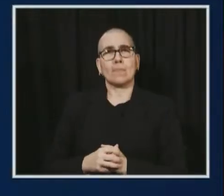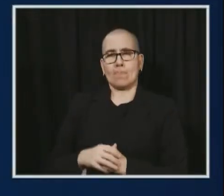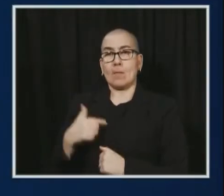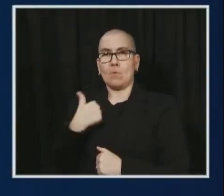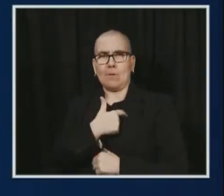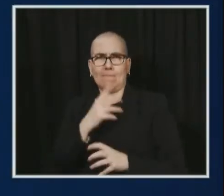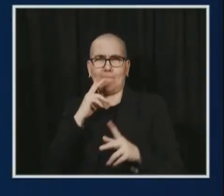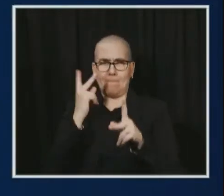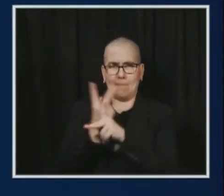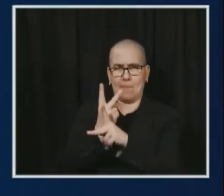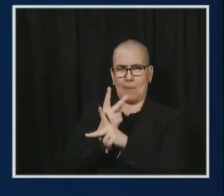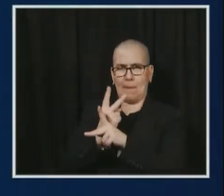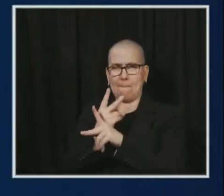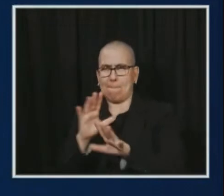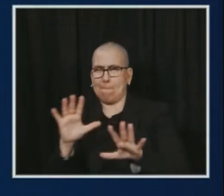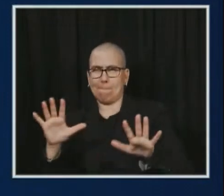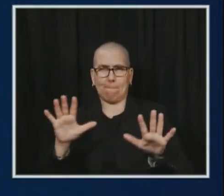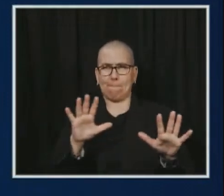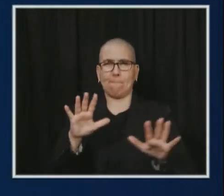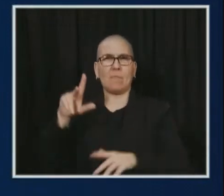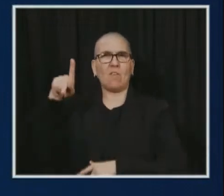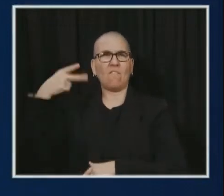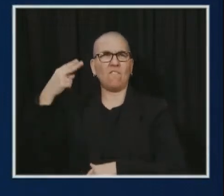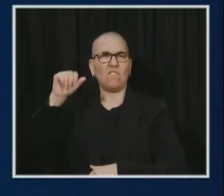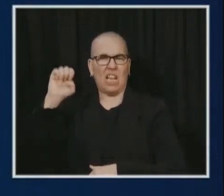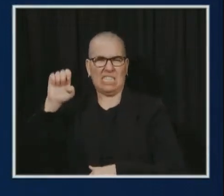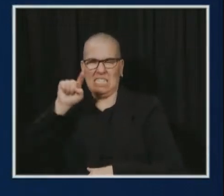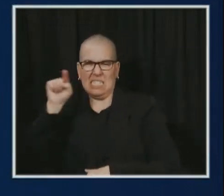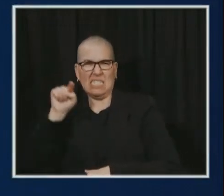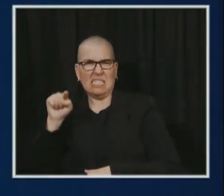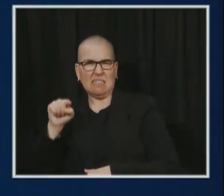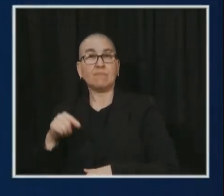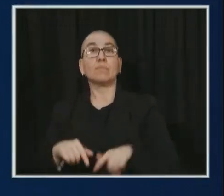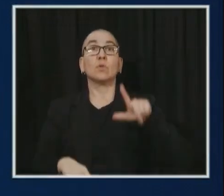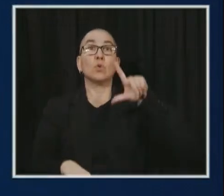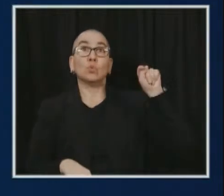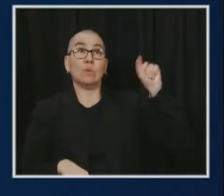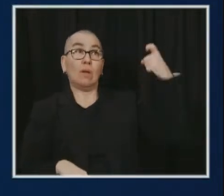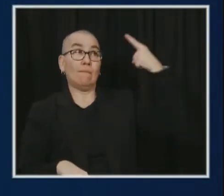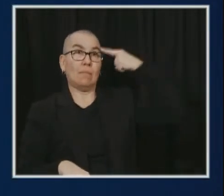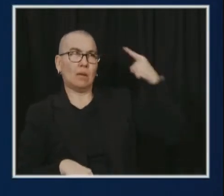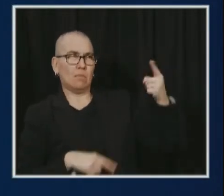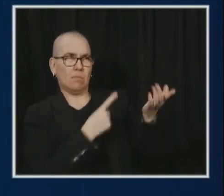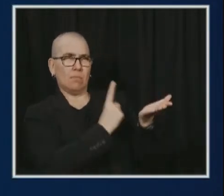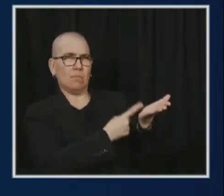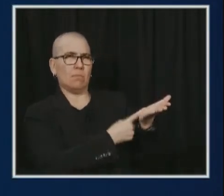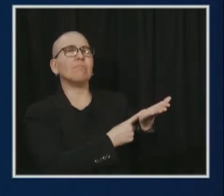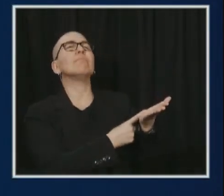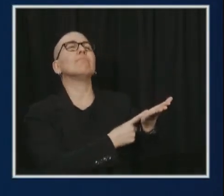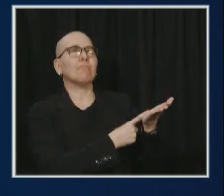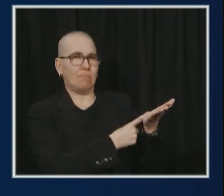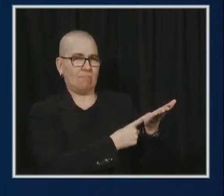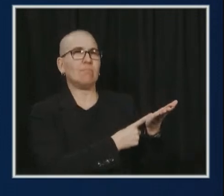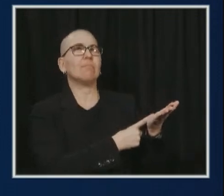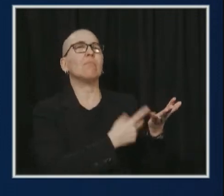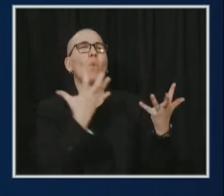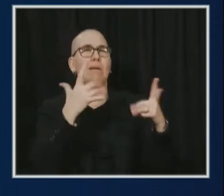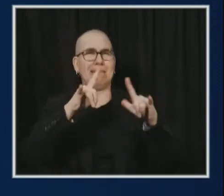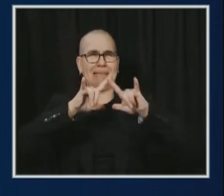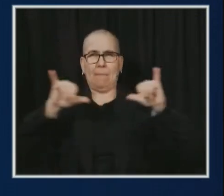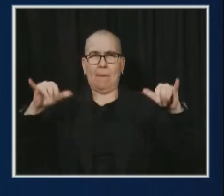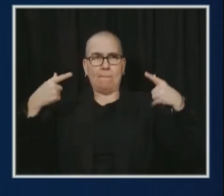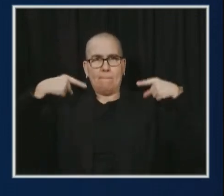process. As the Lieutenant Governor just so eloquently said, we are simultaneously working to speed up